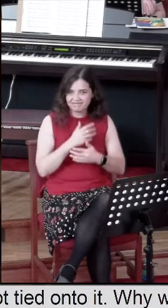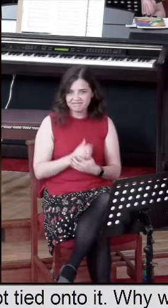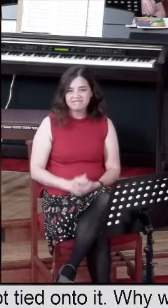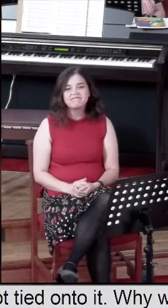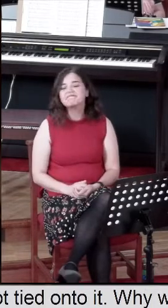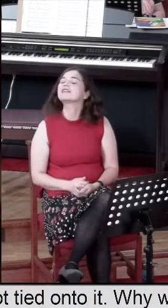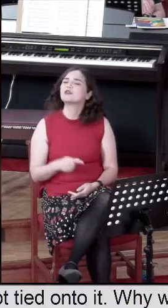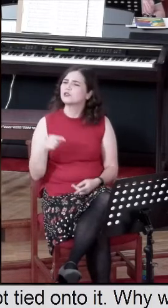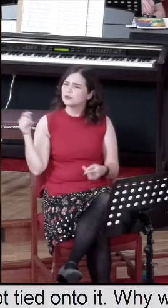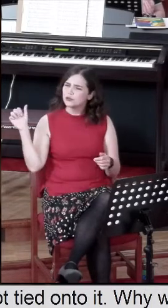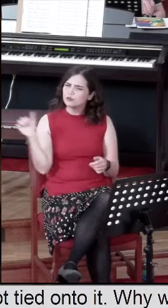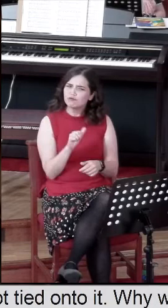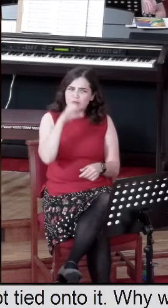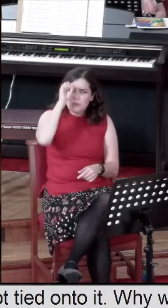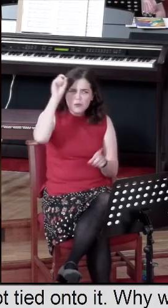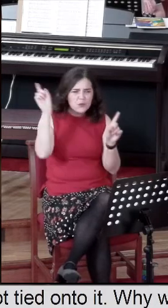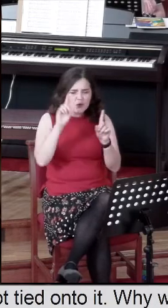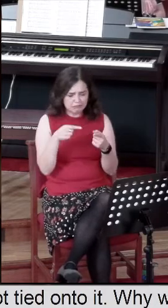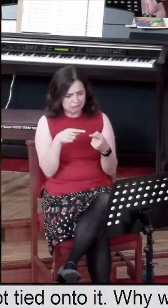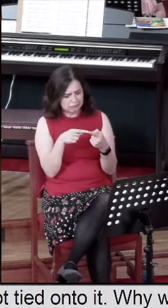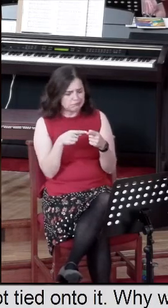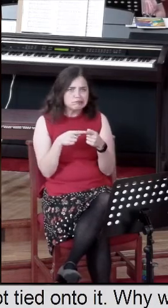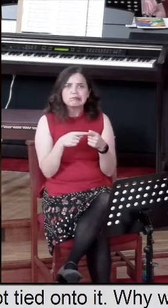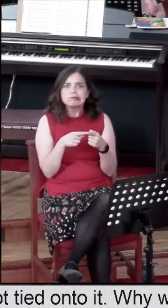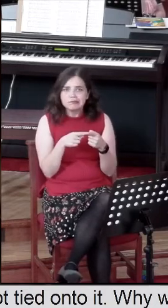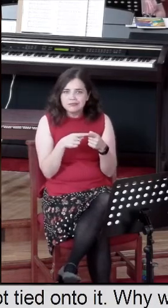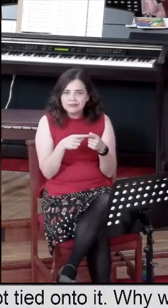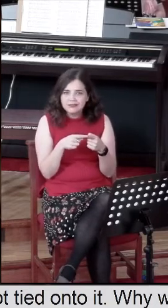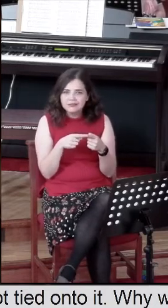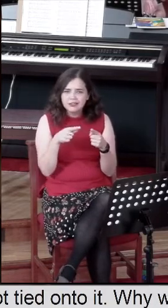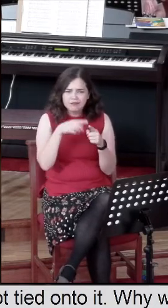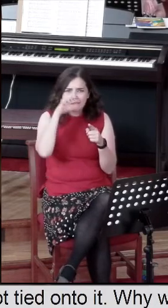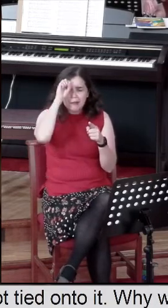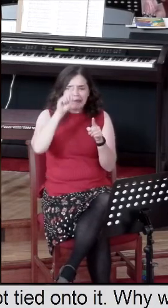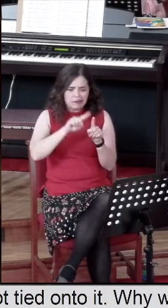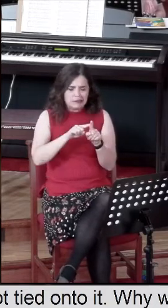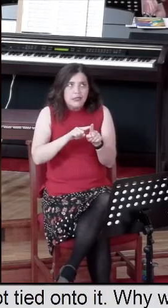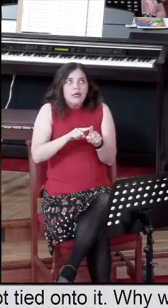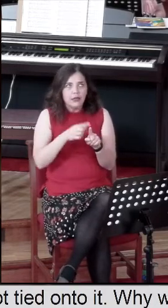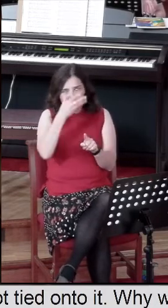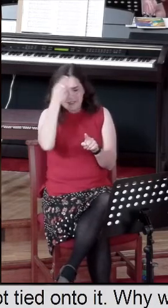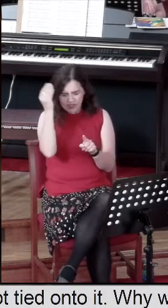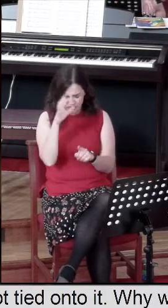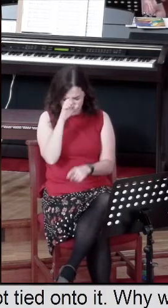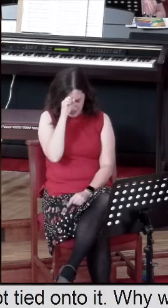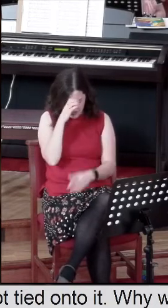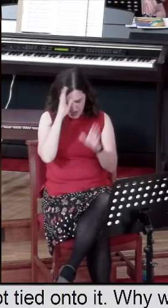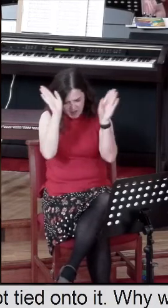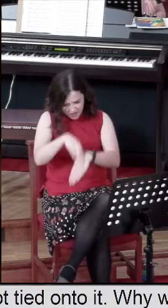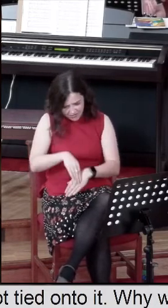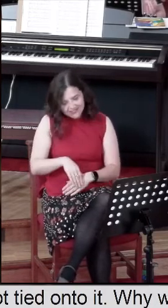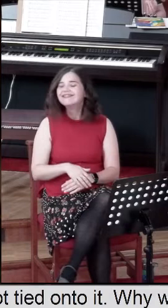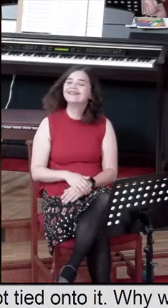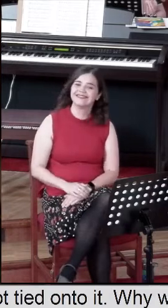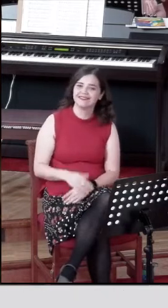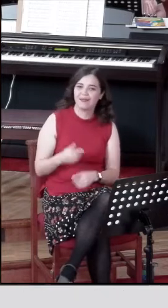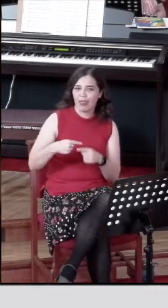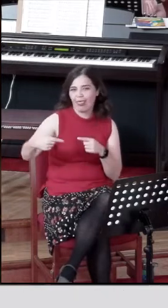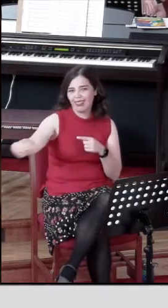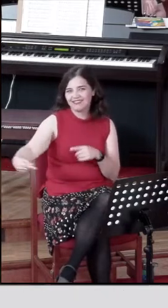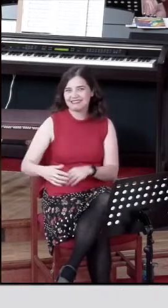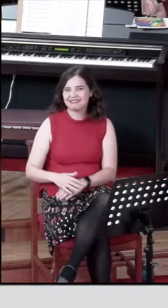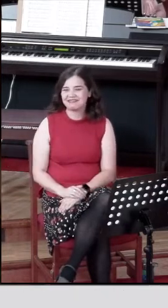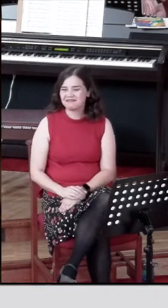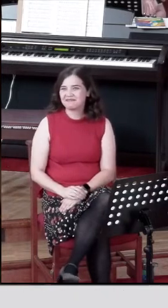What am I supposed to remember? It's to remind you to remember what you've forgotten to remember, and it goes on and on and on, doesn't